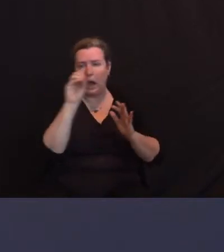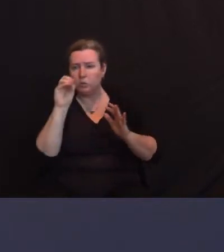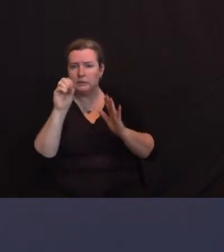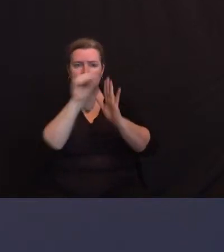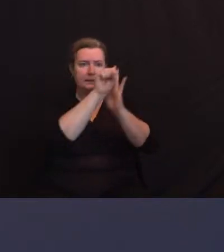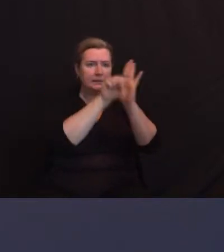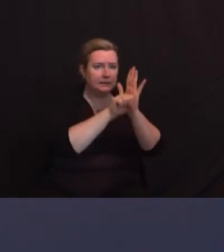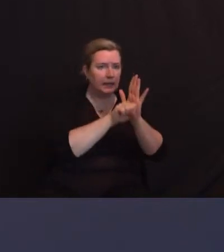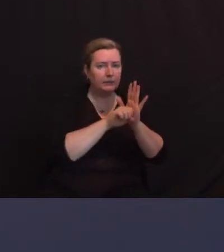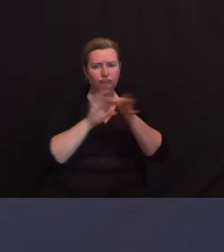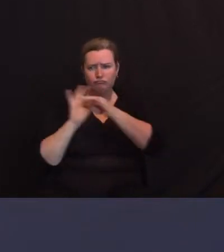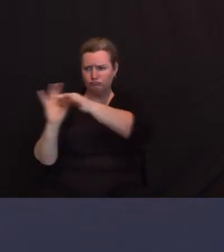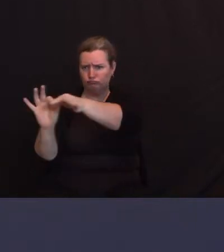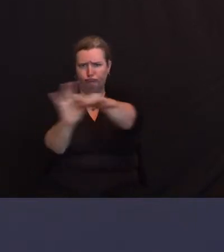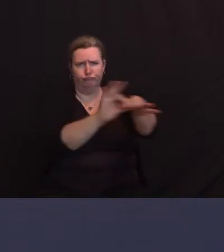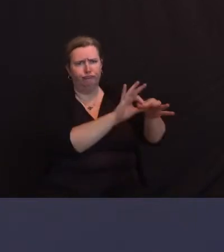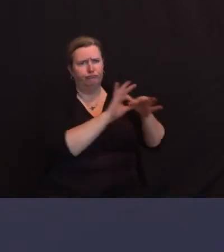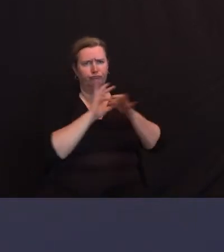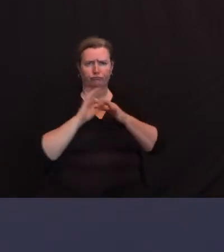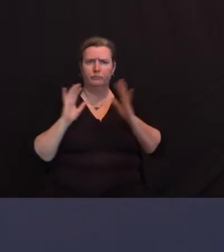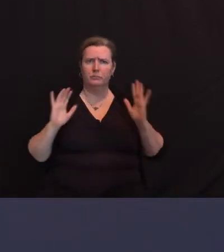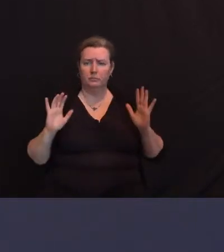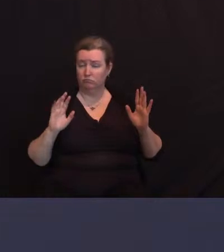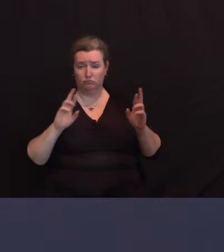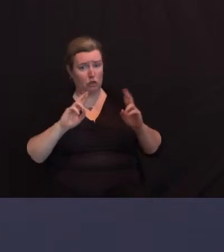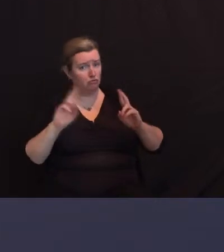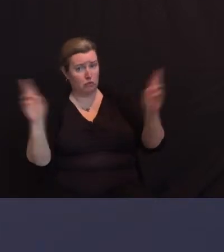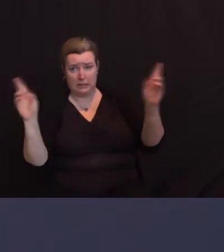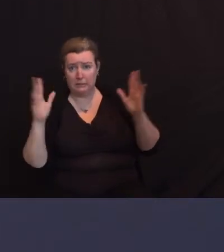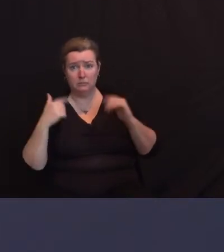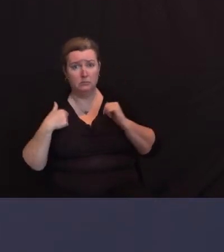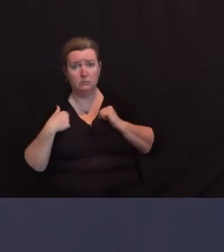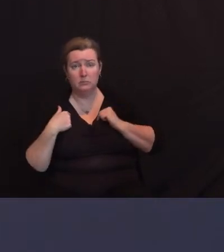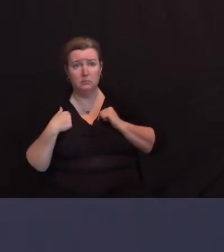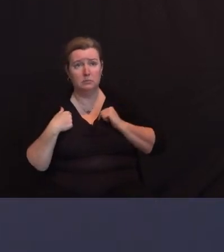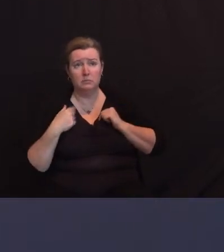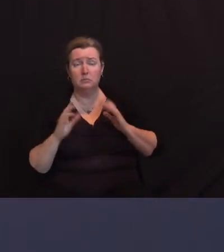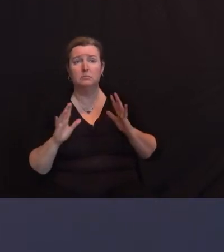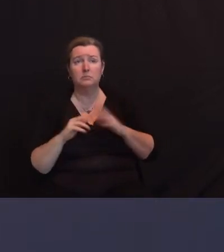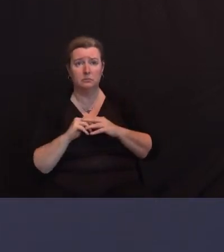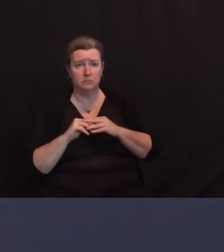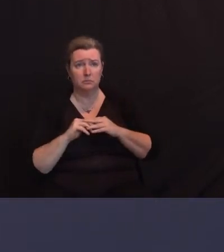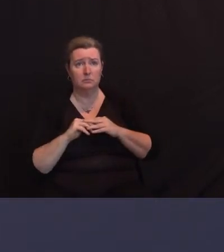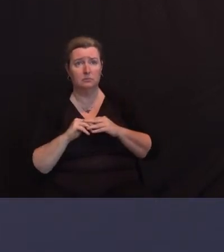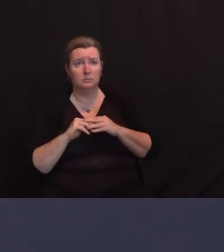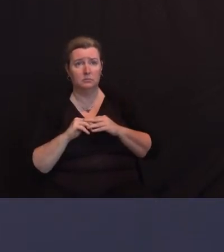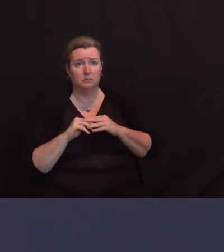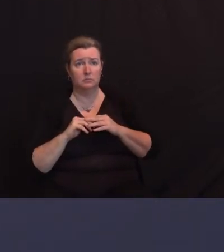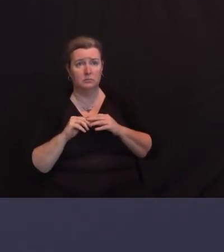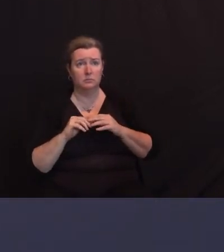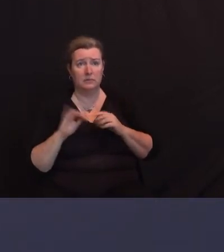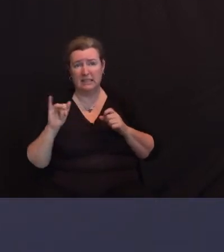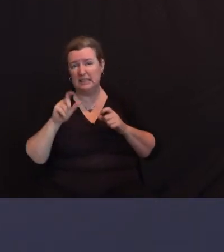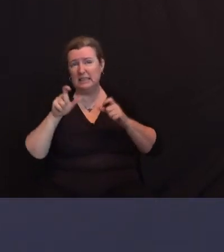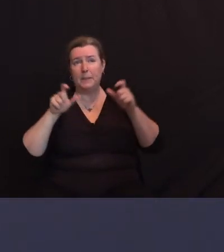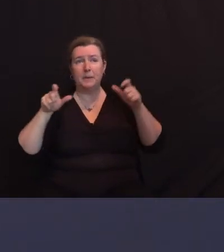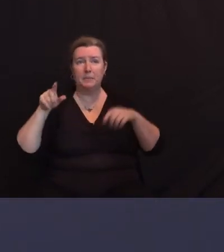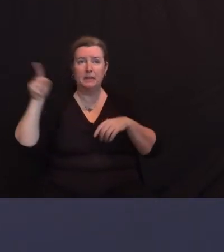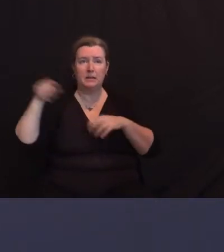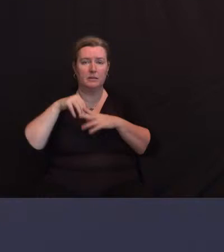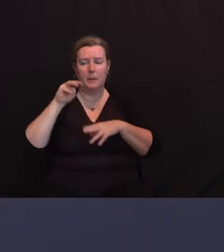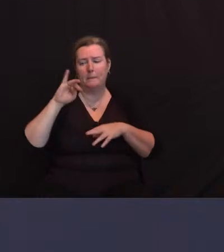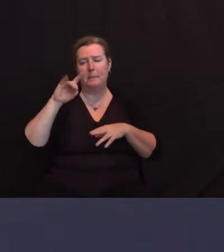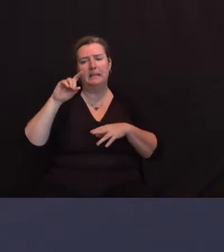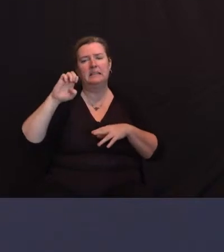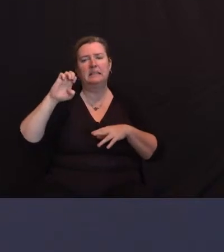take all the appropriate protective measures. Not that those few folks that we saw today didn't, get beat up there in Middlesex, but